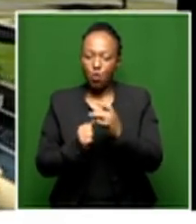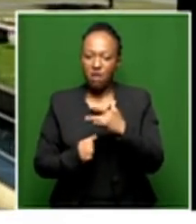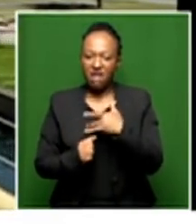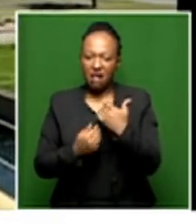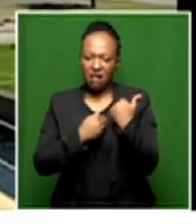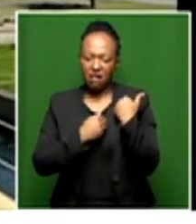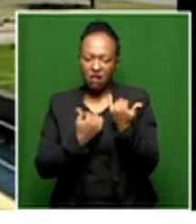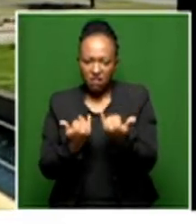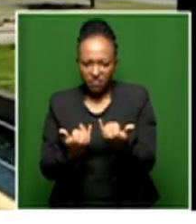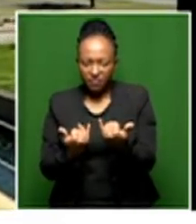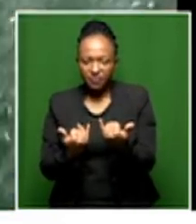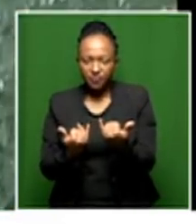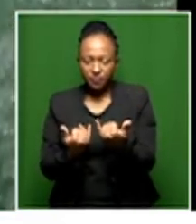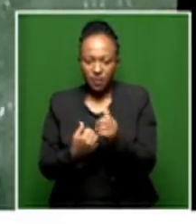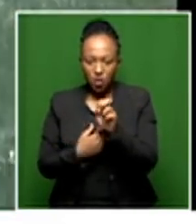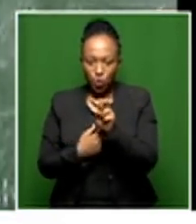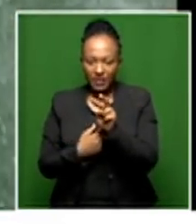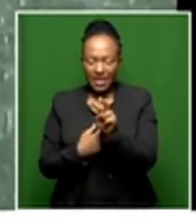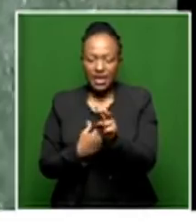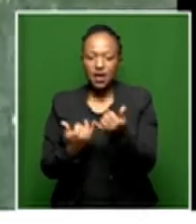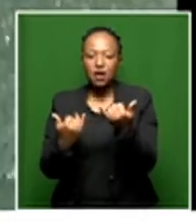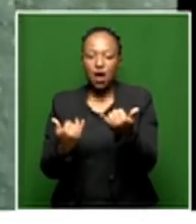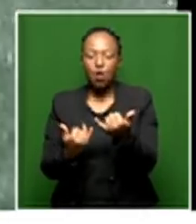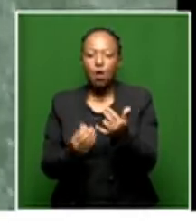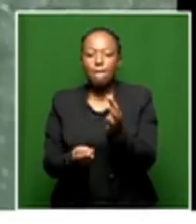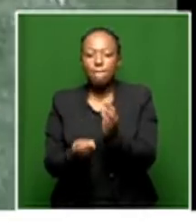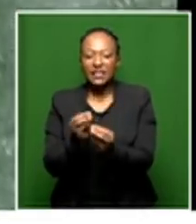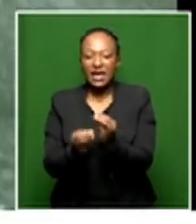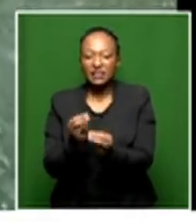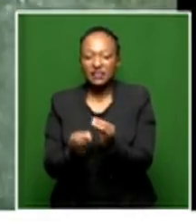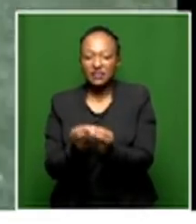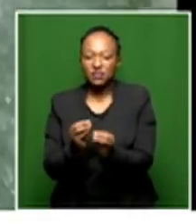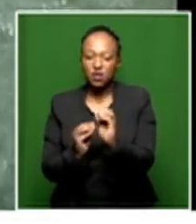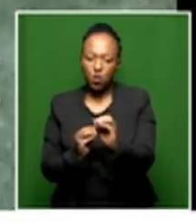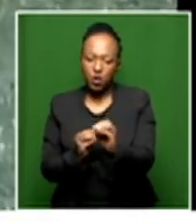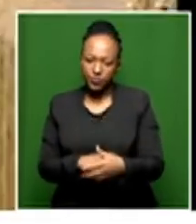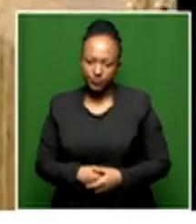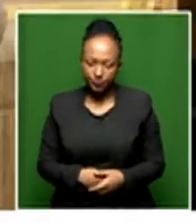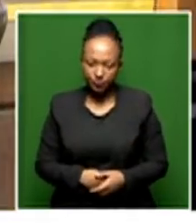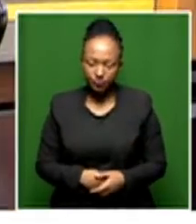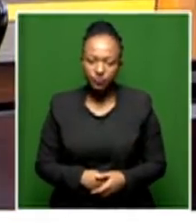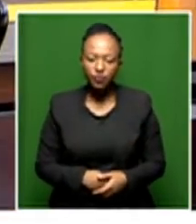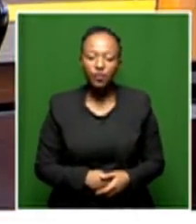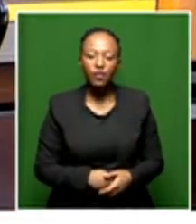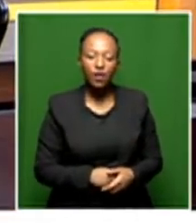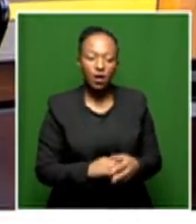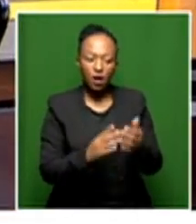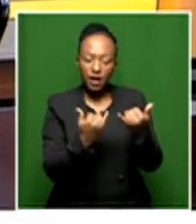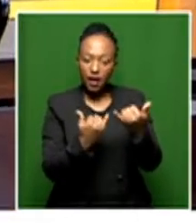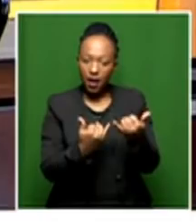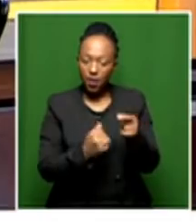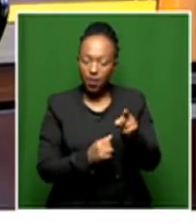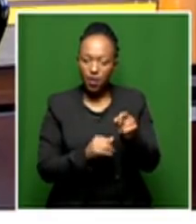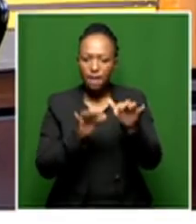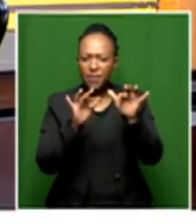able to see that there is maintenance that is being done there. So, Eddie, at this stage, people want to